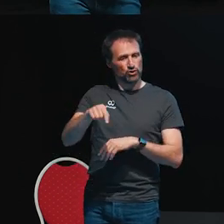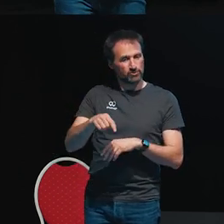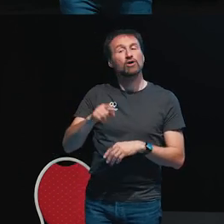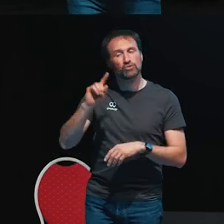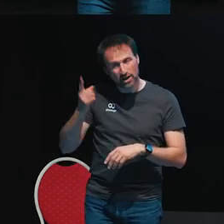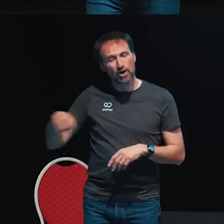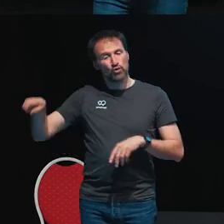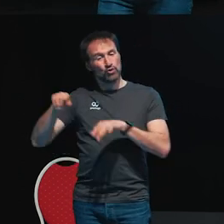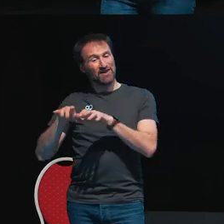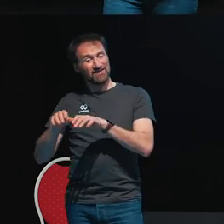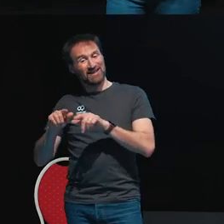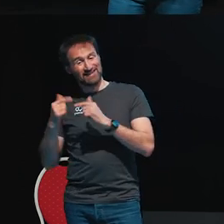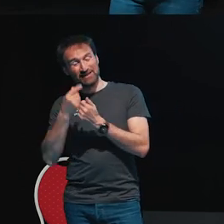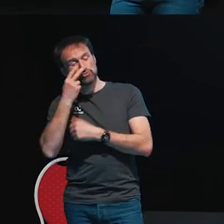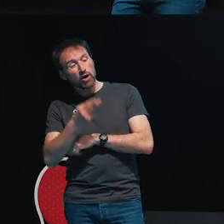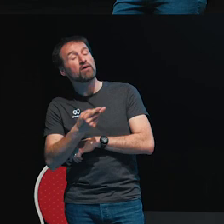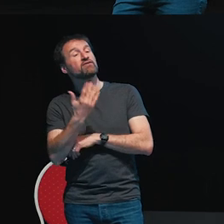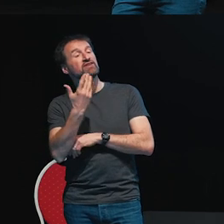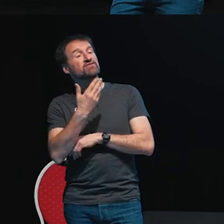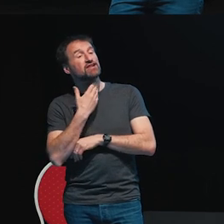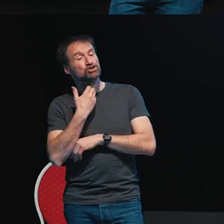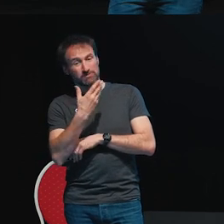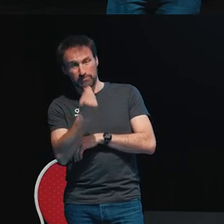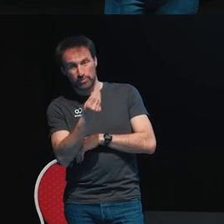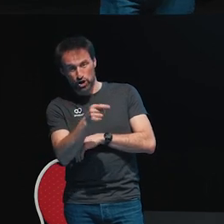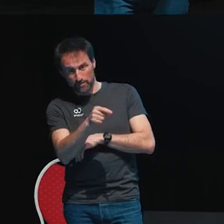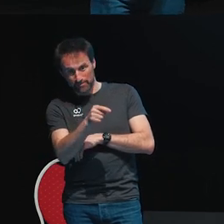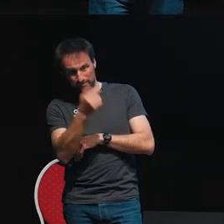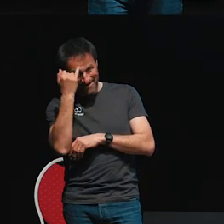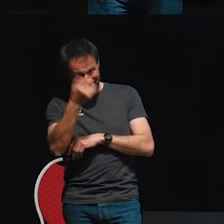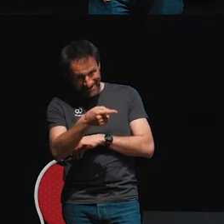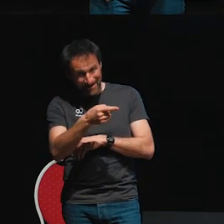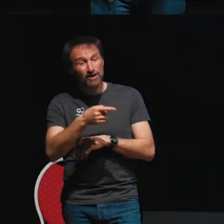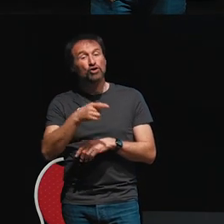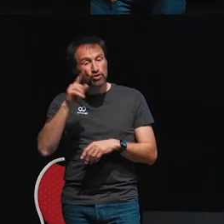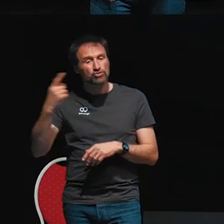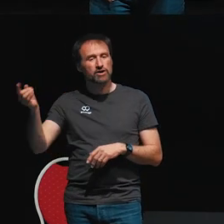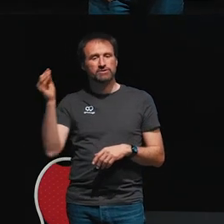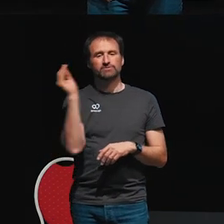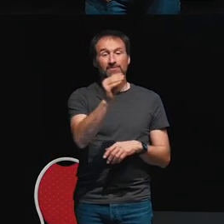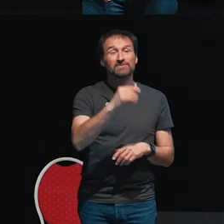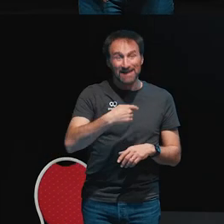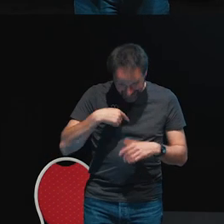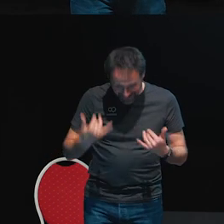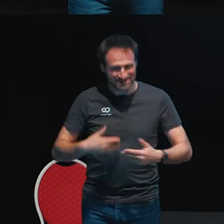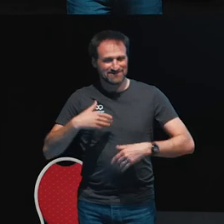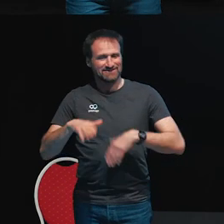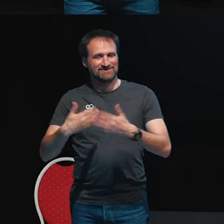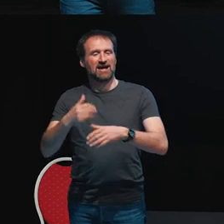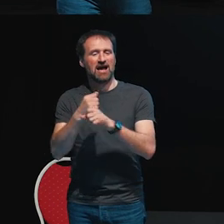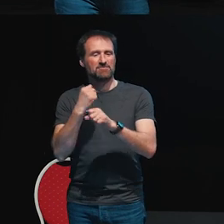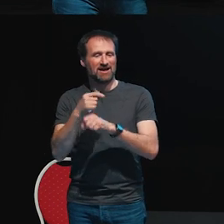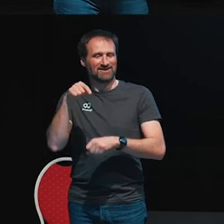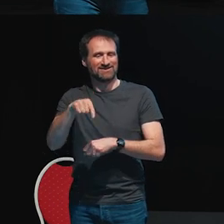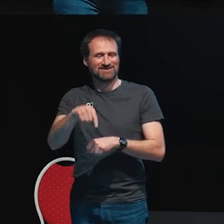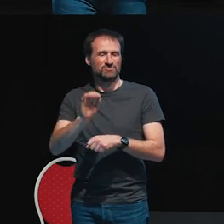like how many votes that you get. And then once they start working on it, they get to, like, they tell you that they are working on it. So this is another